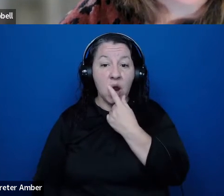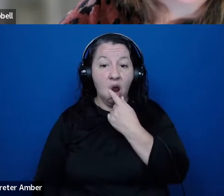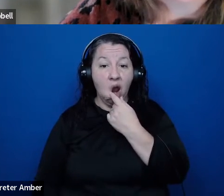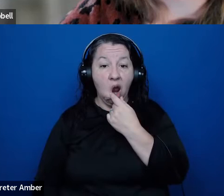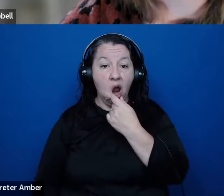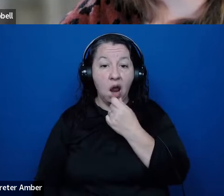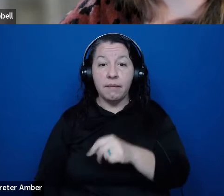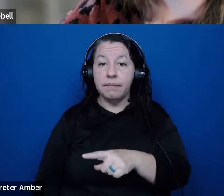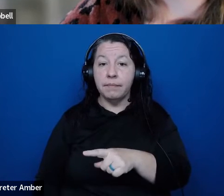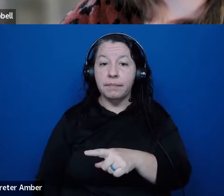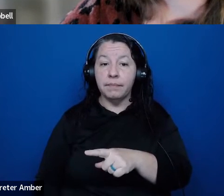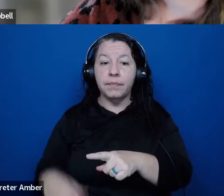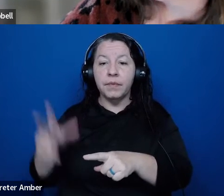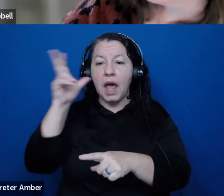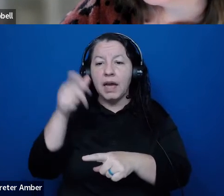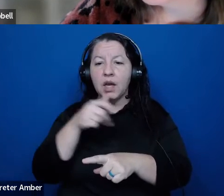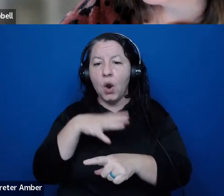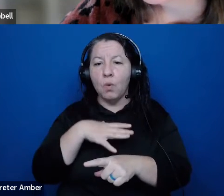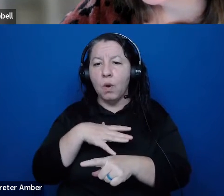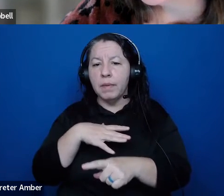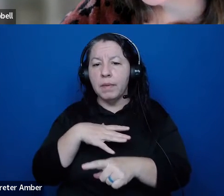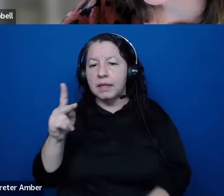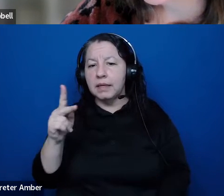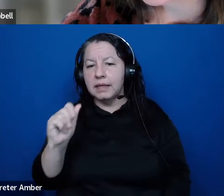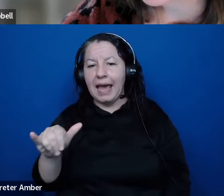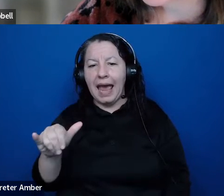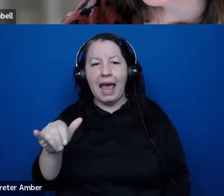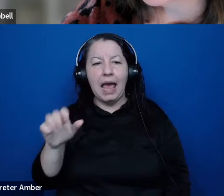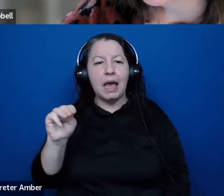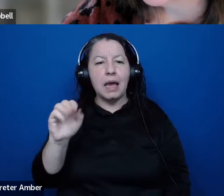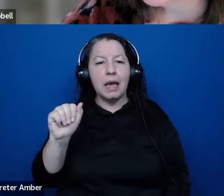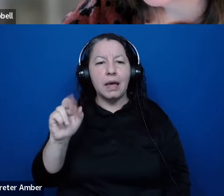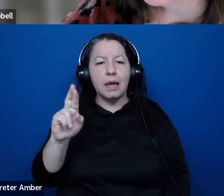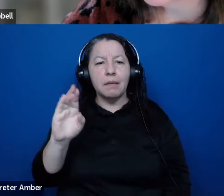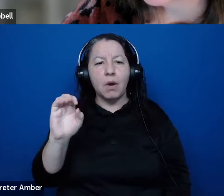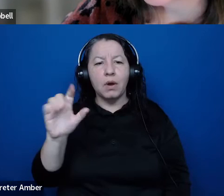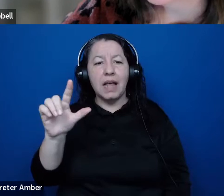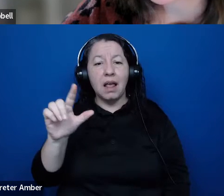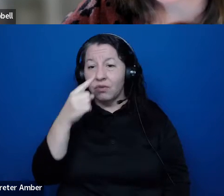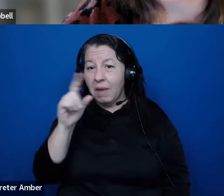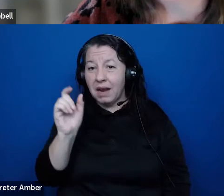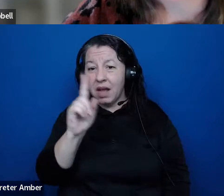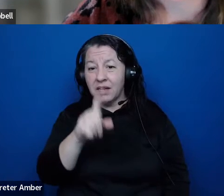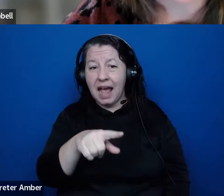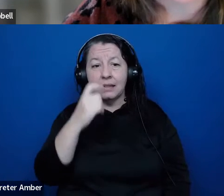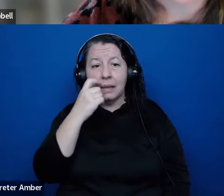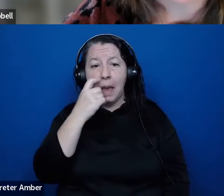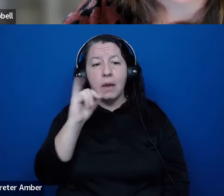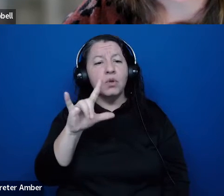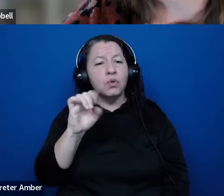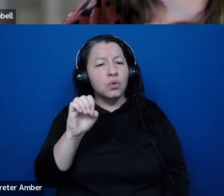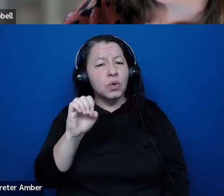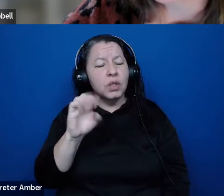I'm a slow typer. This is Kate. So I'll just ask my questions. Julie, do you know if